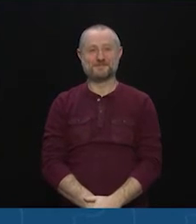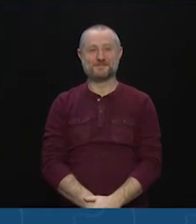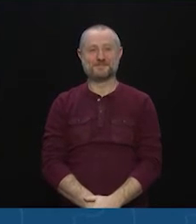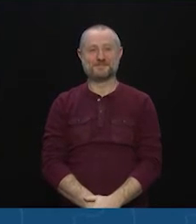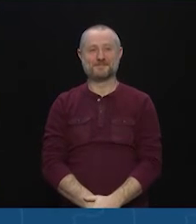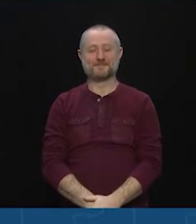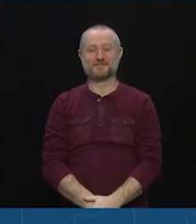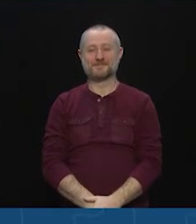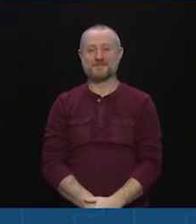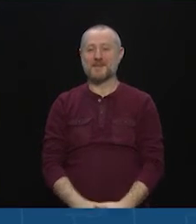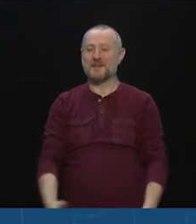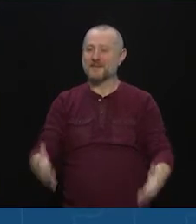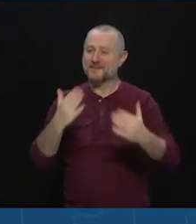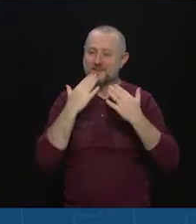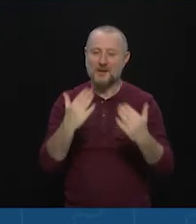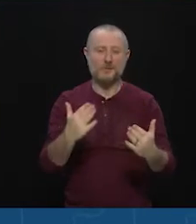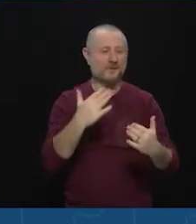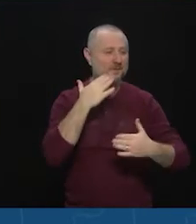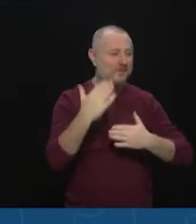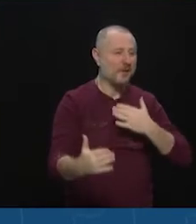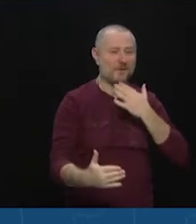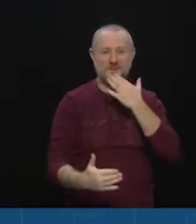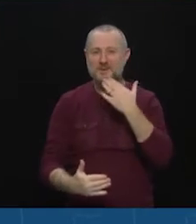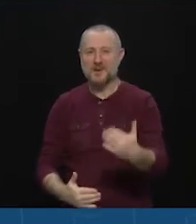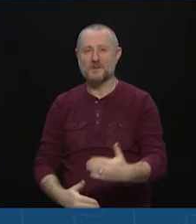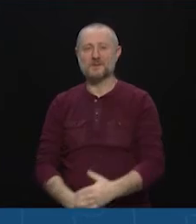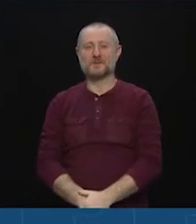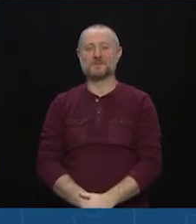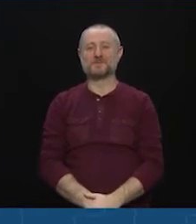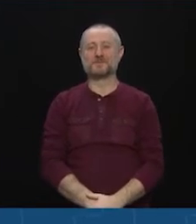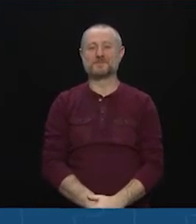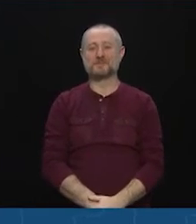Thank you, thank you, thank you. First of all,